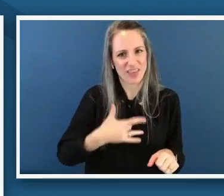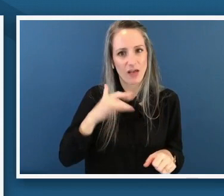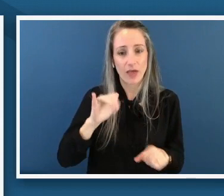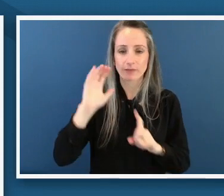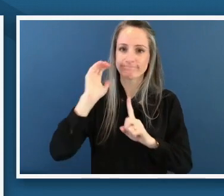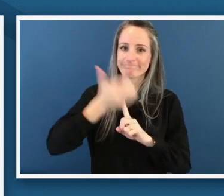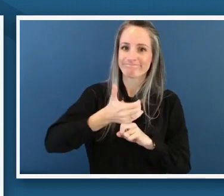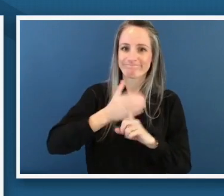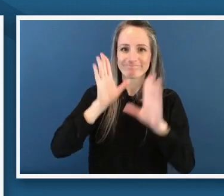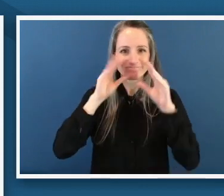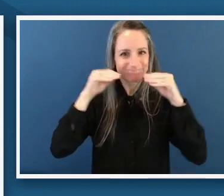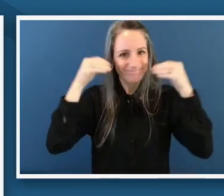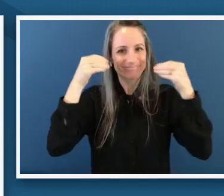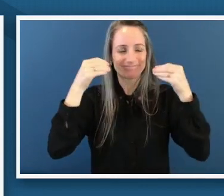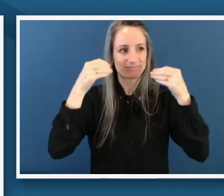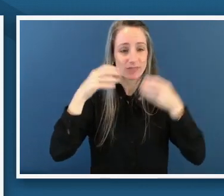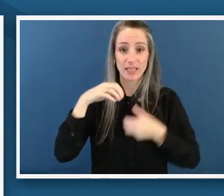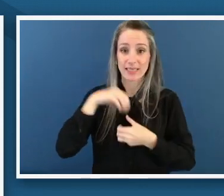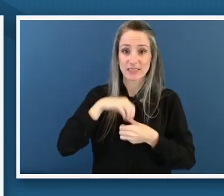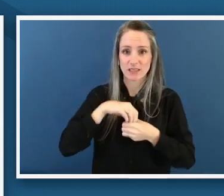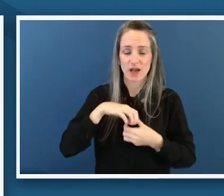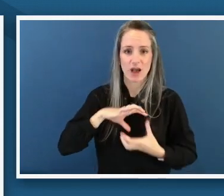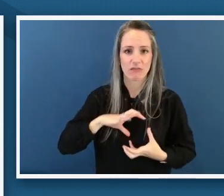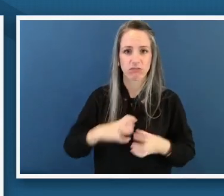up. So